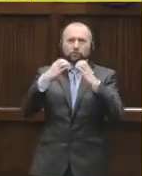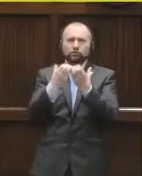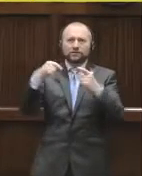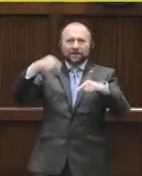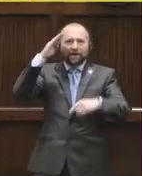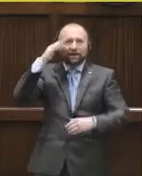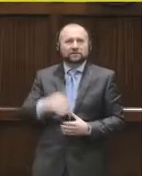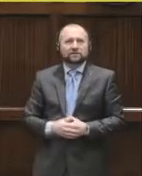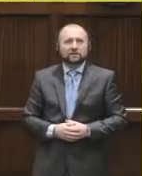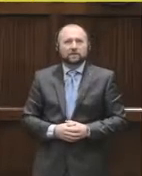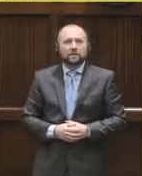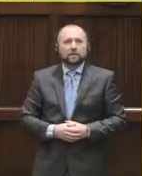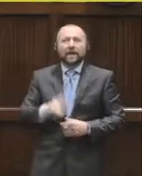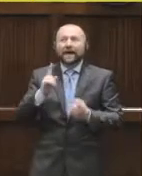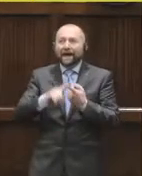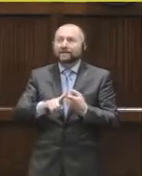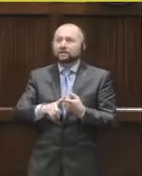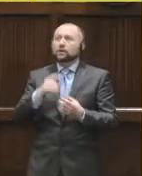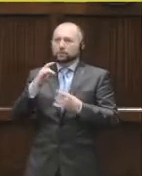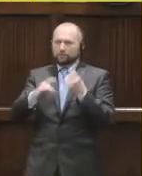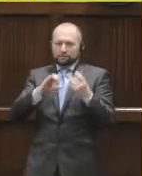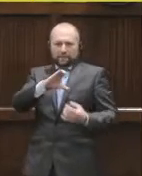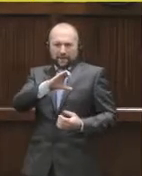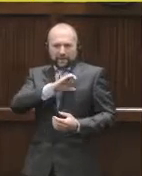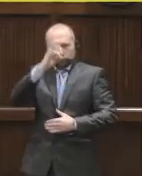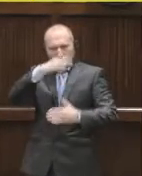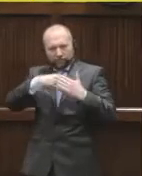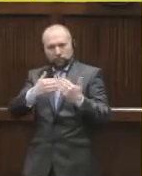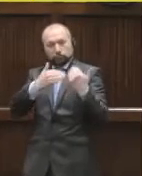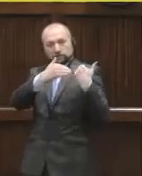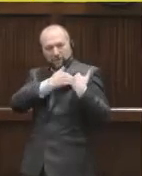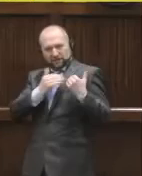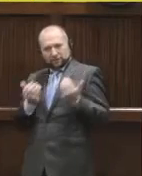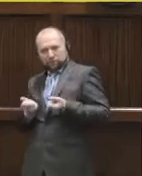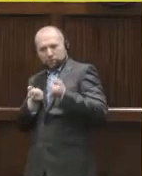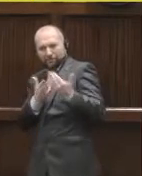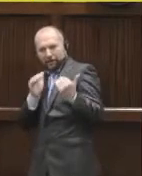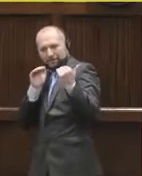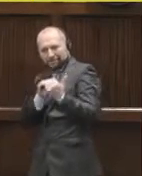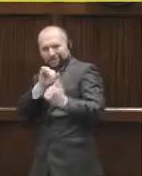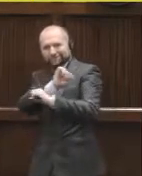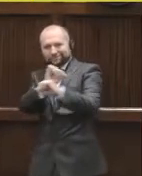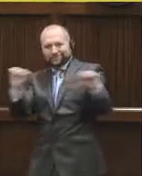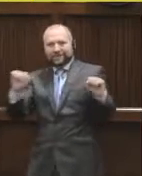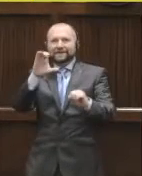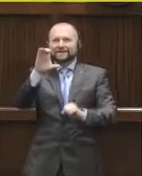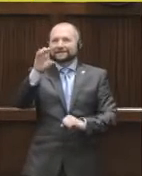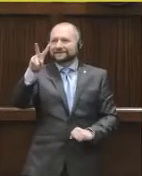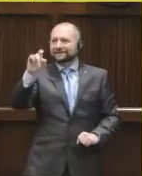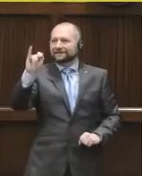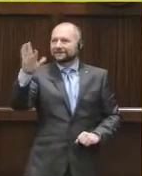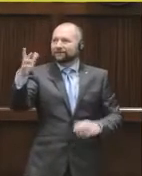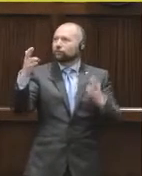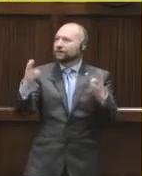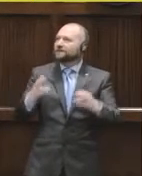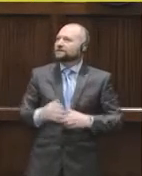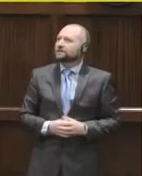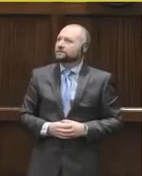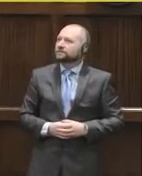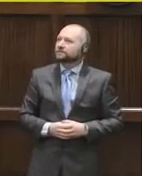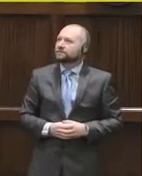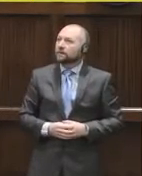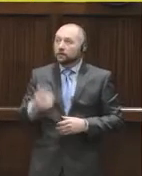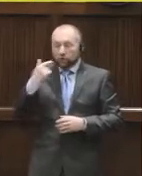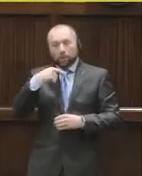crucially places responsibility on the state to provide for these civil rights. From my own experience as our party's spokesperson on mental